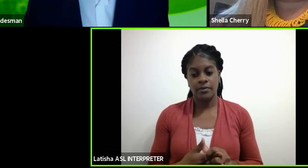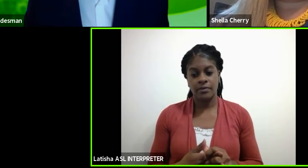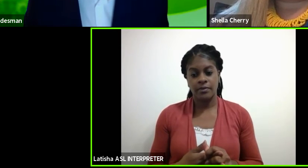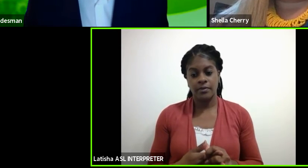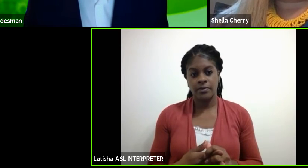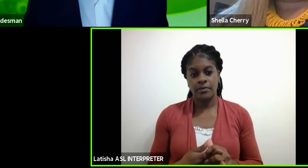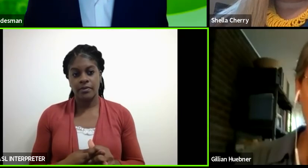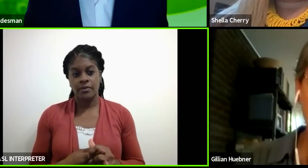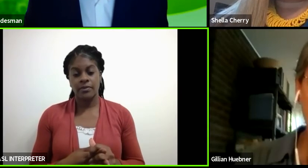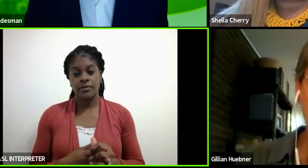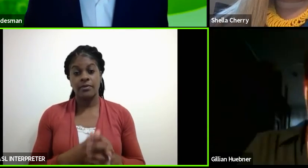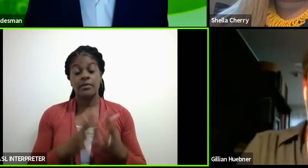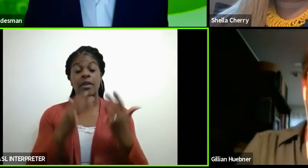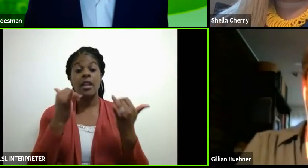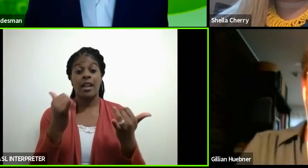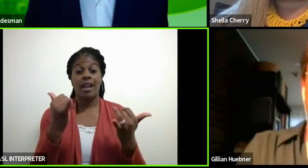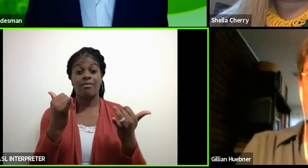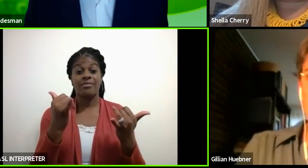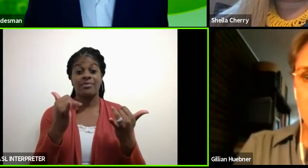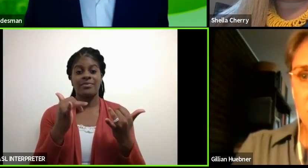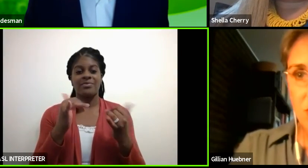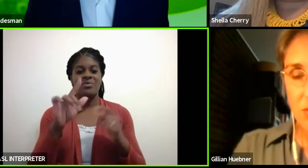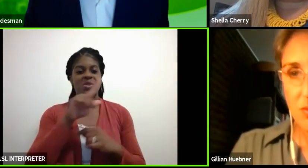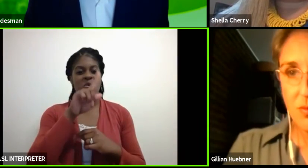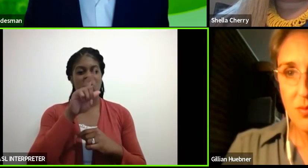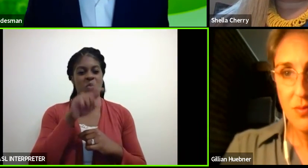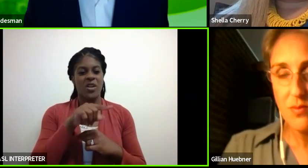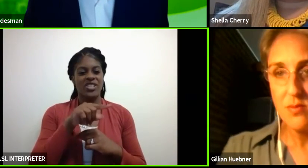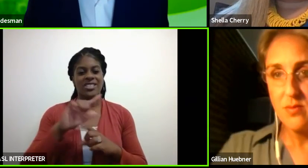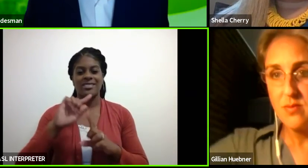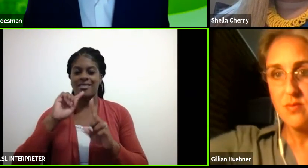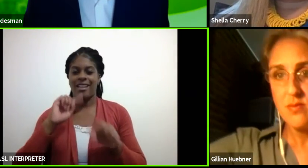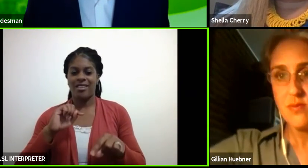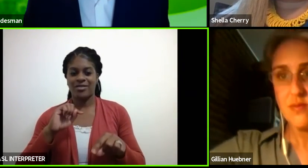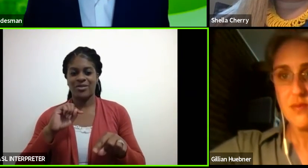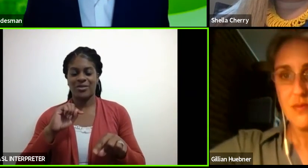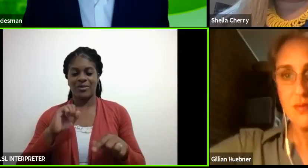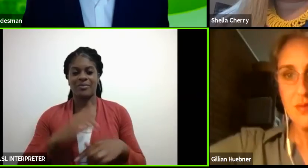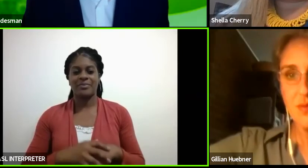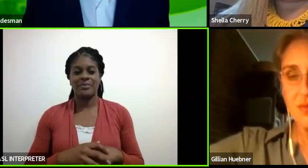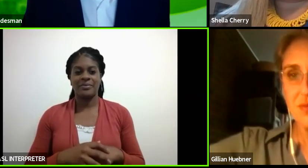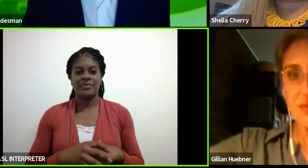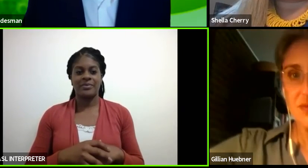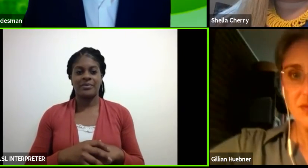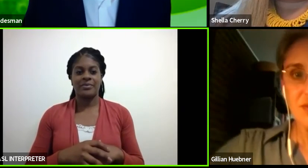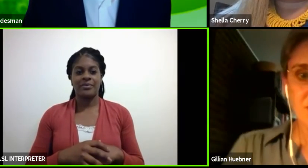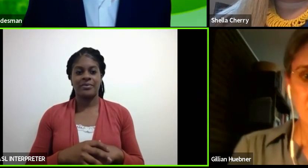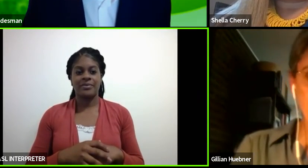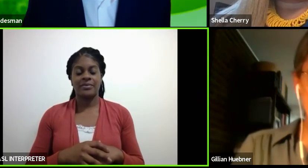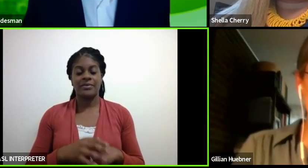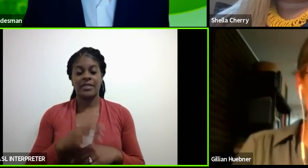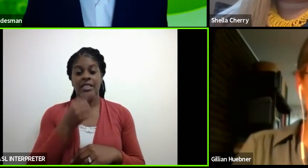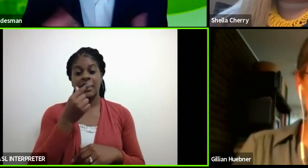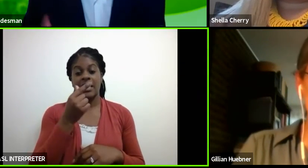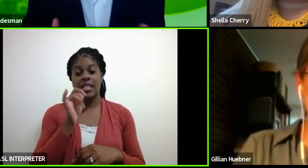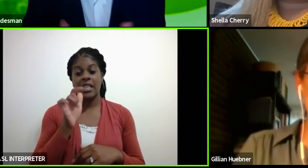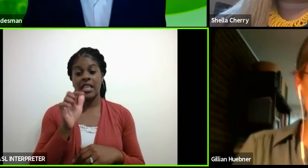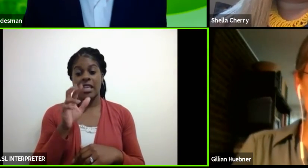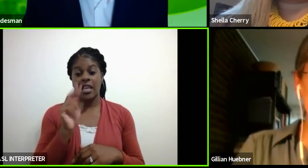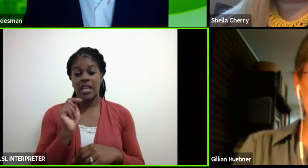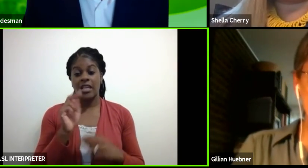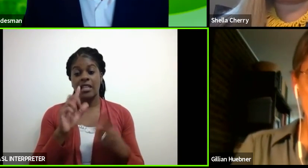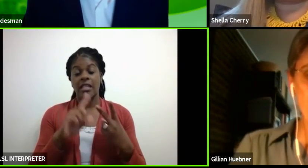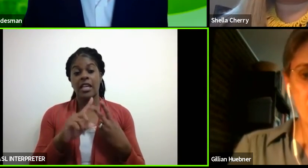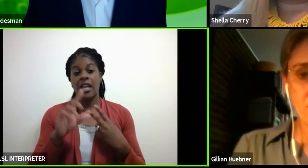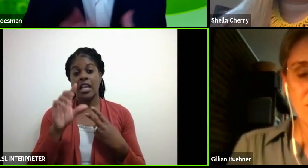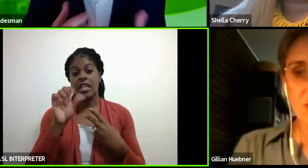We're now going to move into our question and answer period. And Gillian Huebner and Charlotte Cherry have been going through the